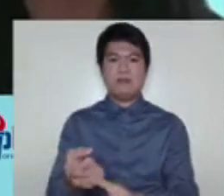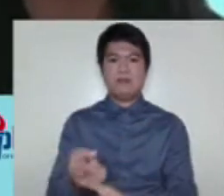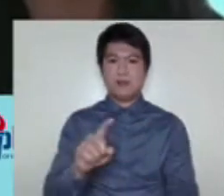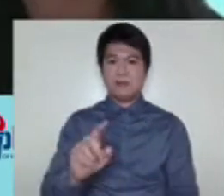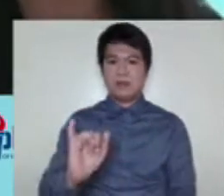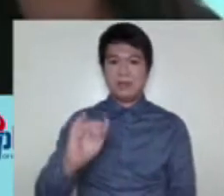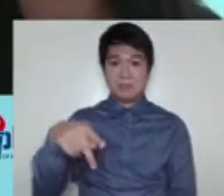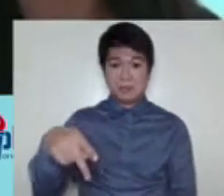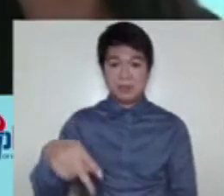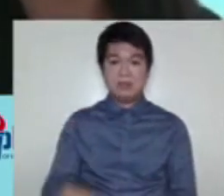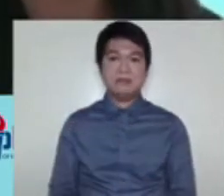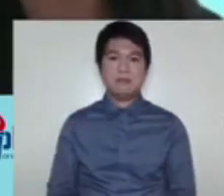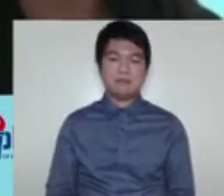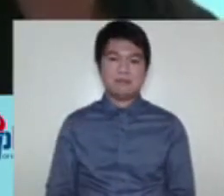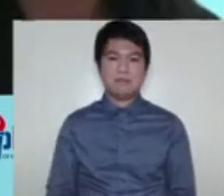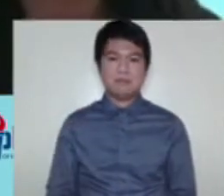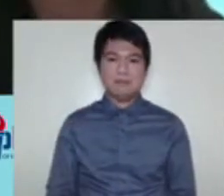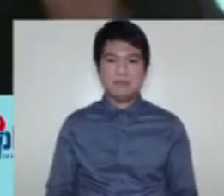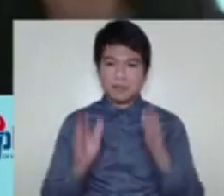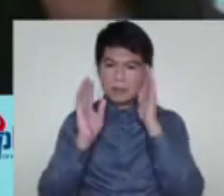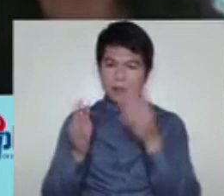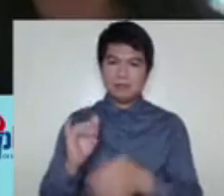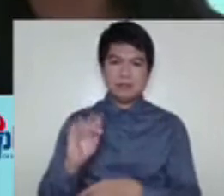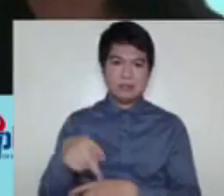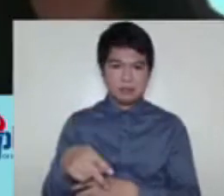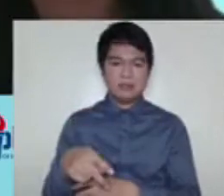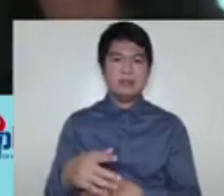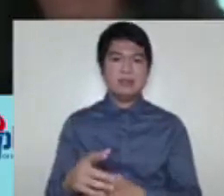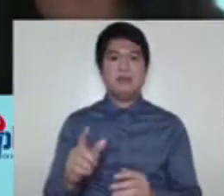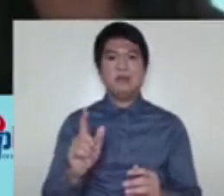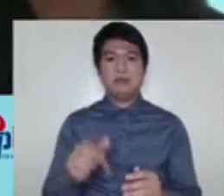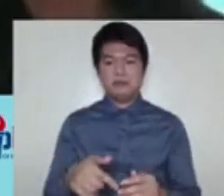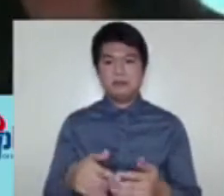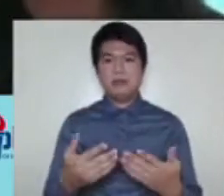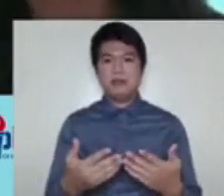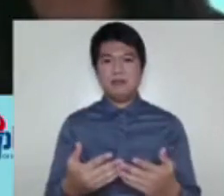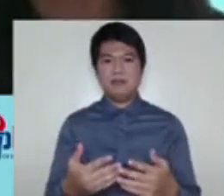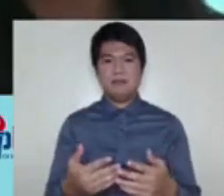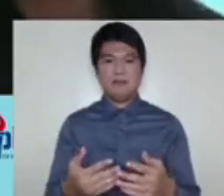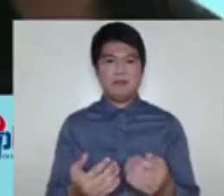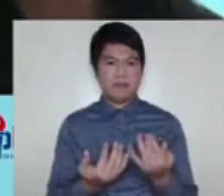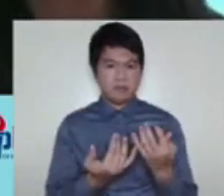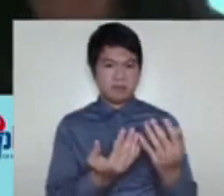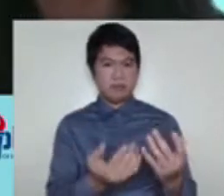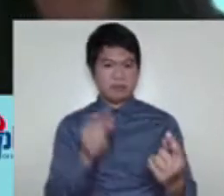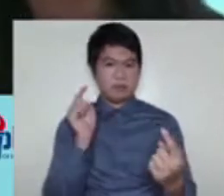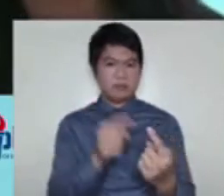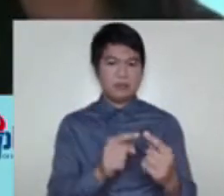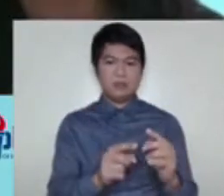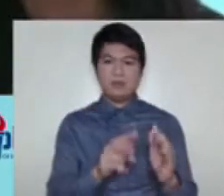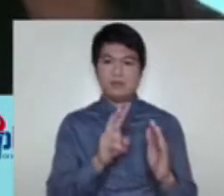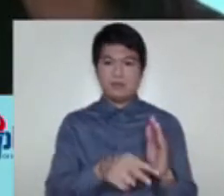IP learners. And then we will follow the same treatment. If your target audience for the video or audio lesson